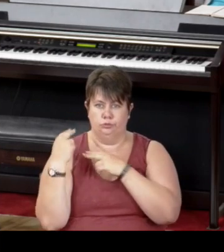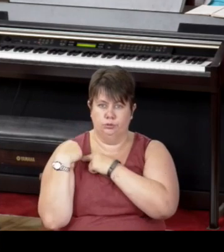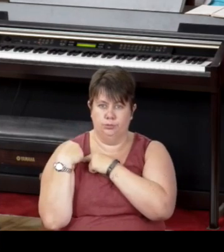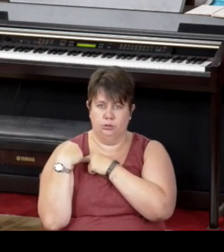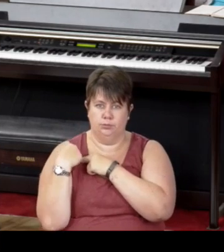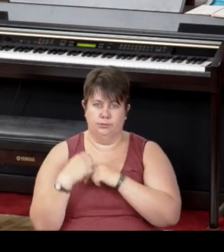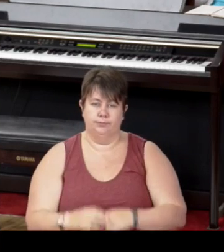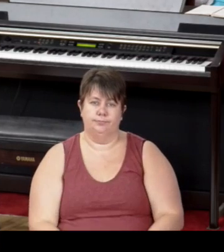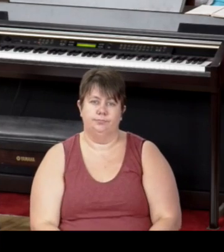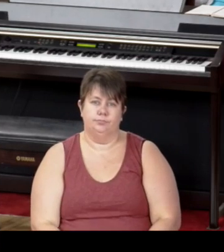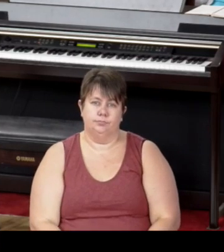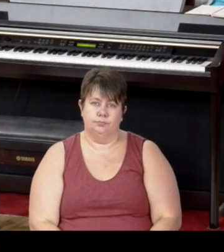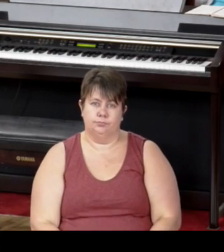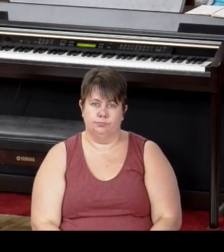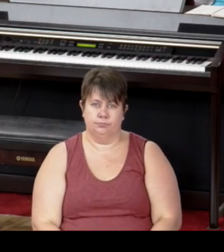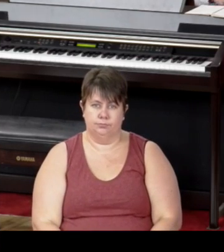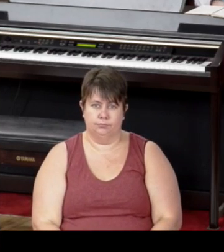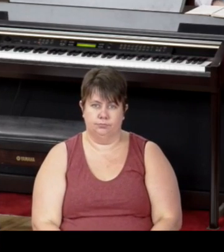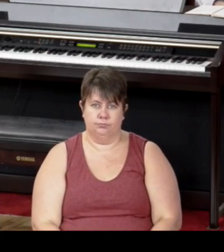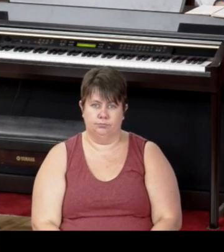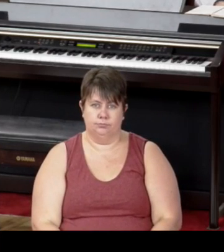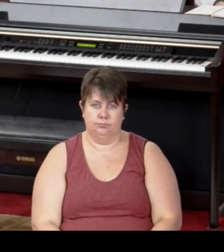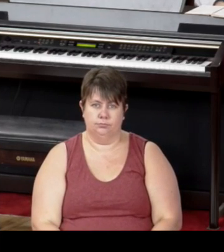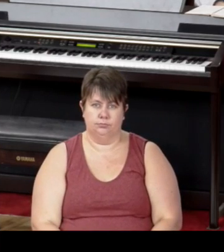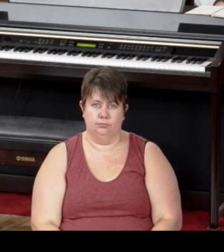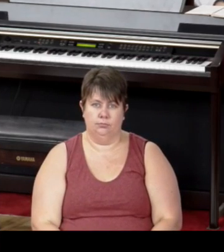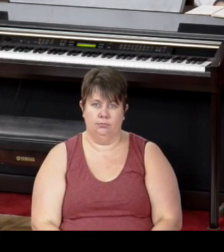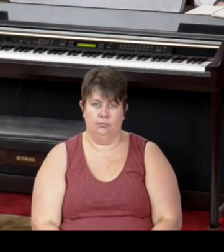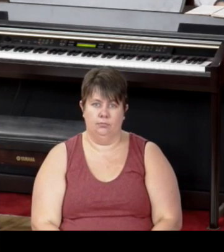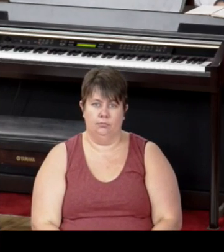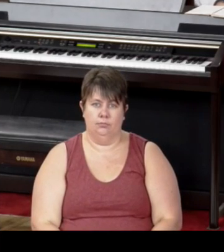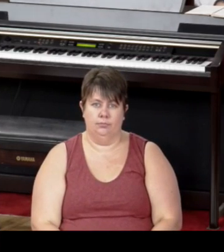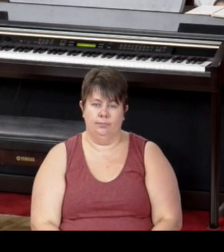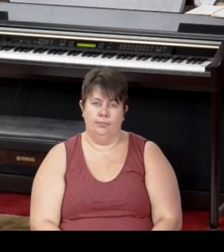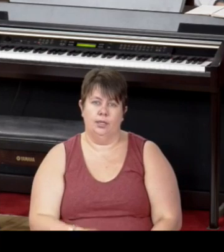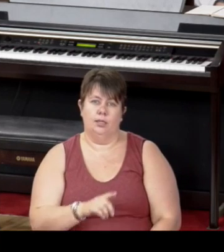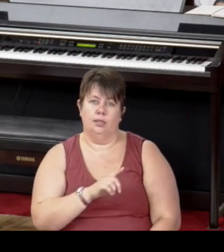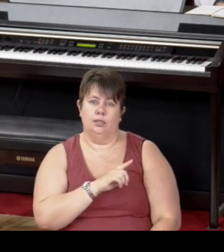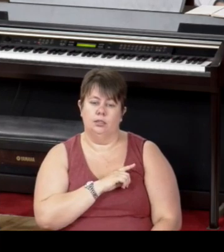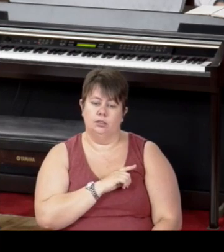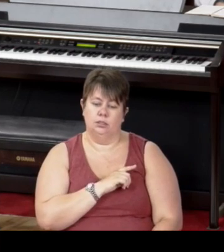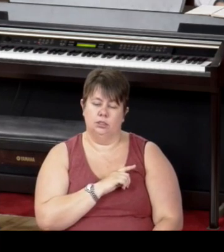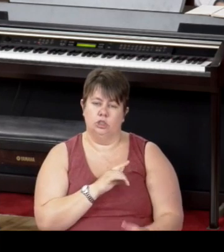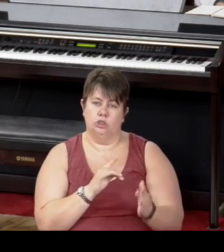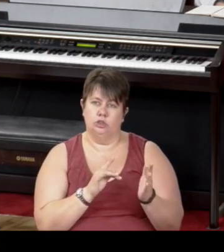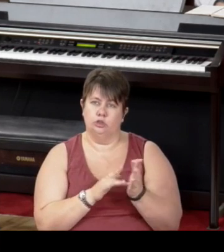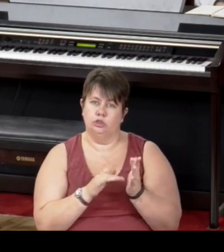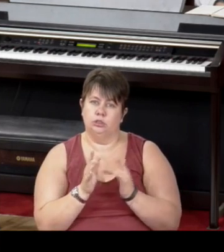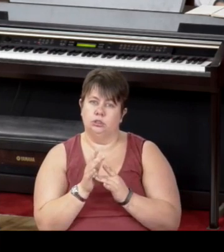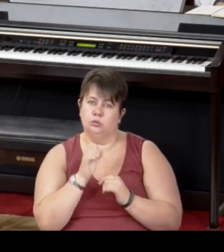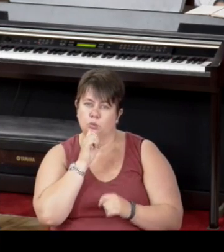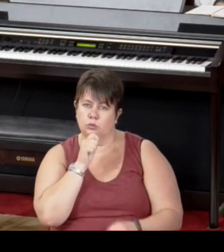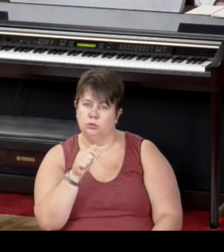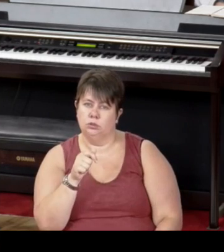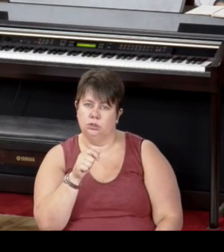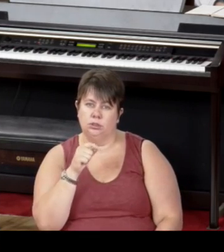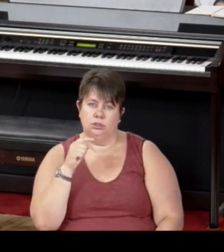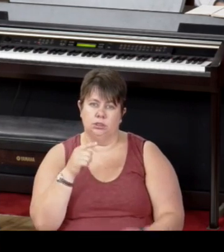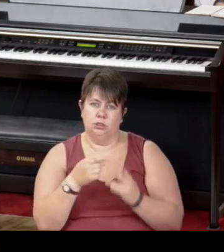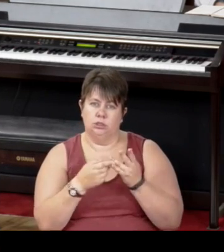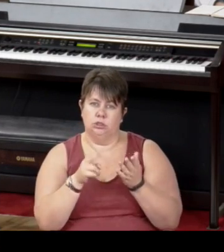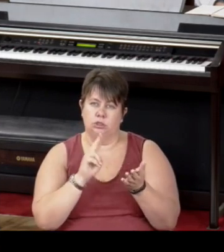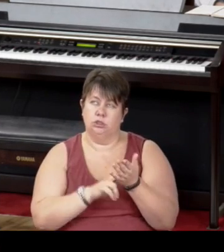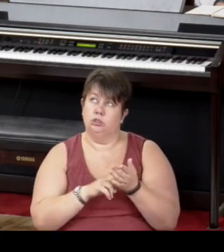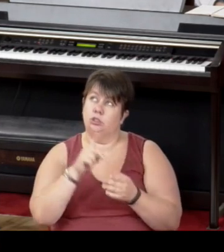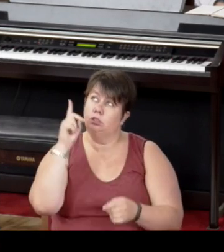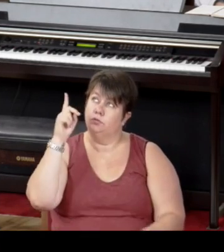Son of God. Well, the Christians could never say that because Jesus is the Son of God. And so that's